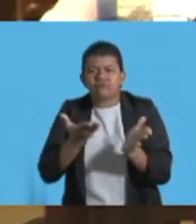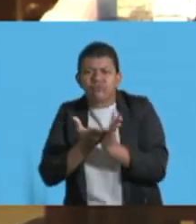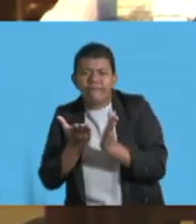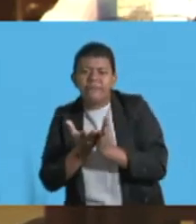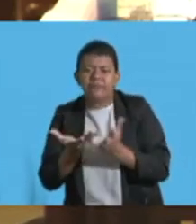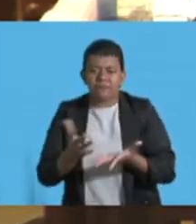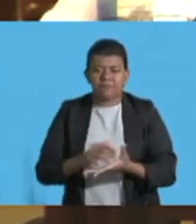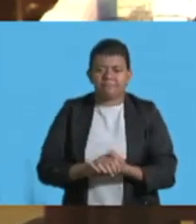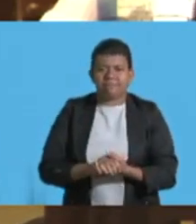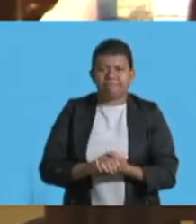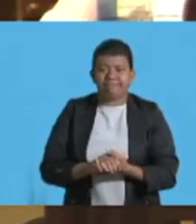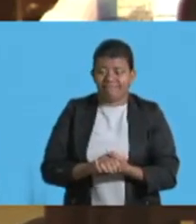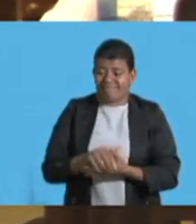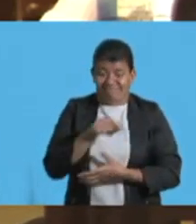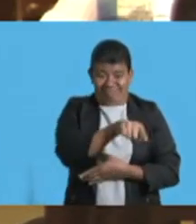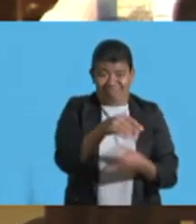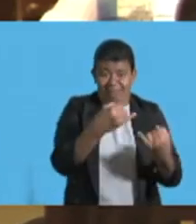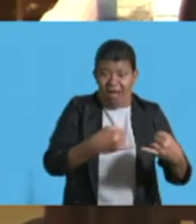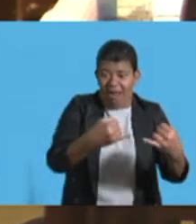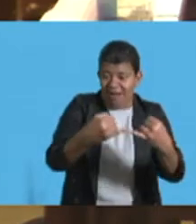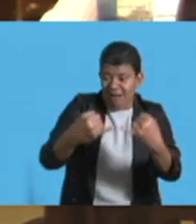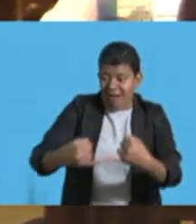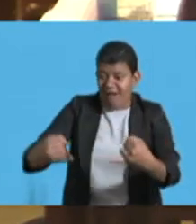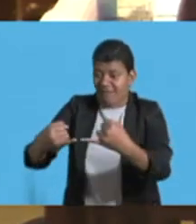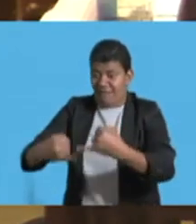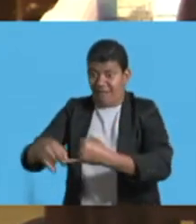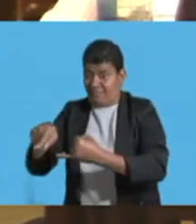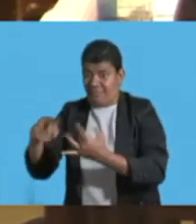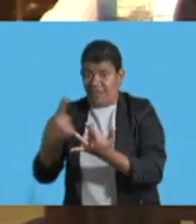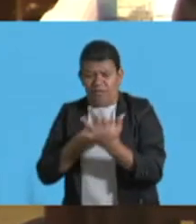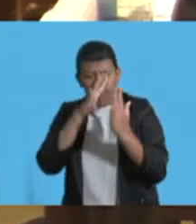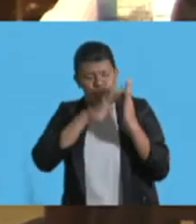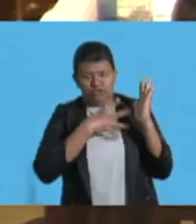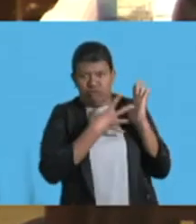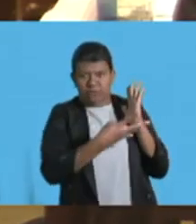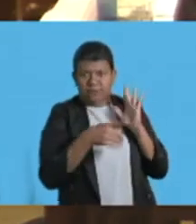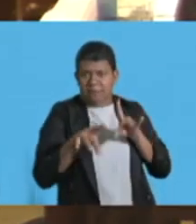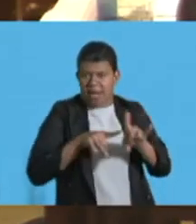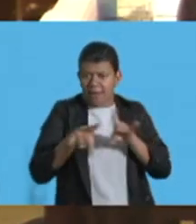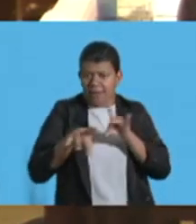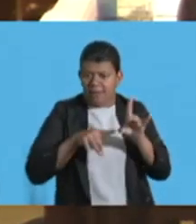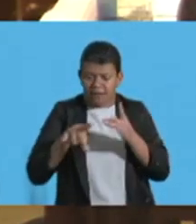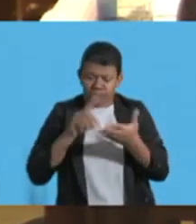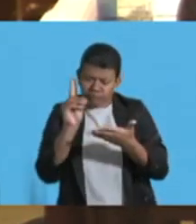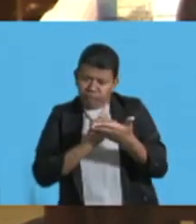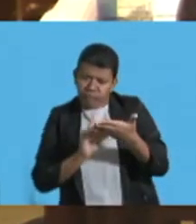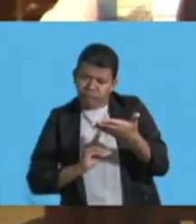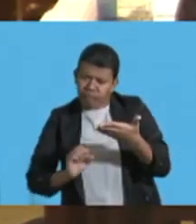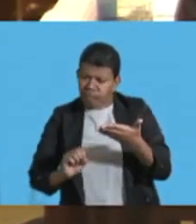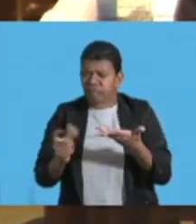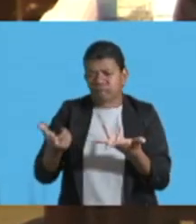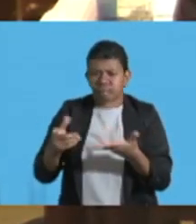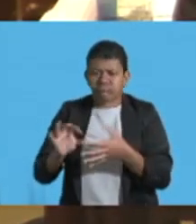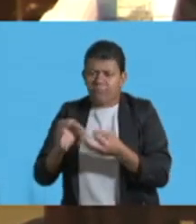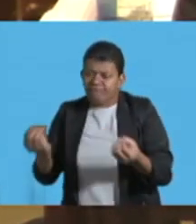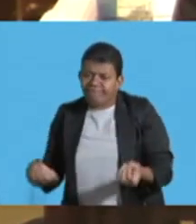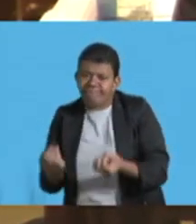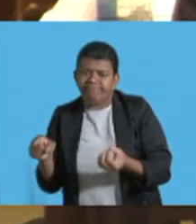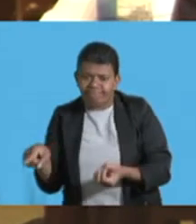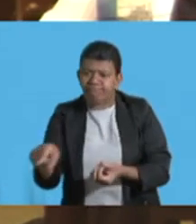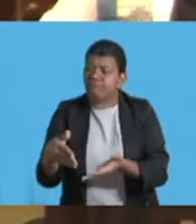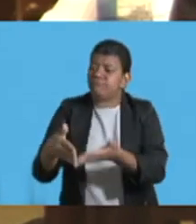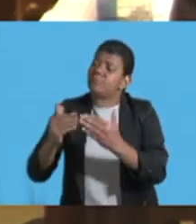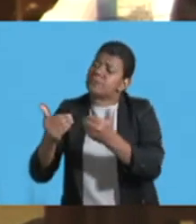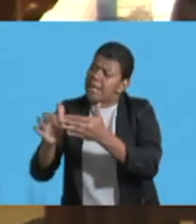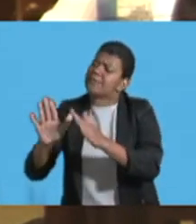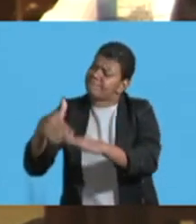to be uneconomical. This scheme was designed to stimulate economic activity and encourage movement